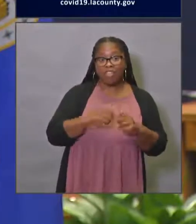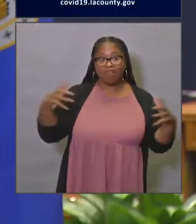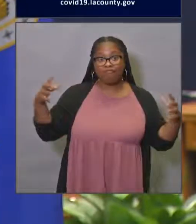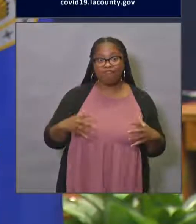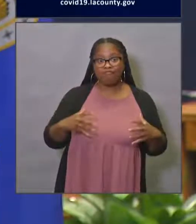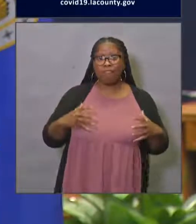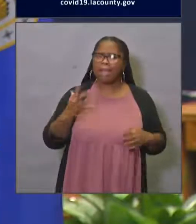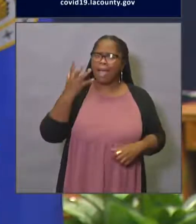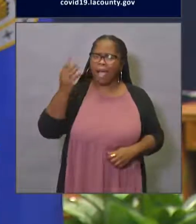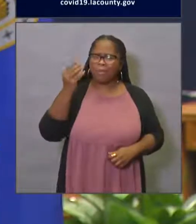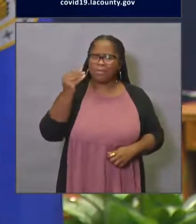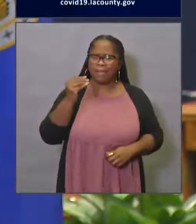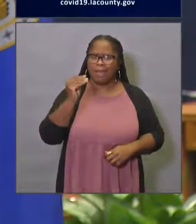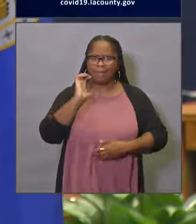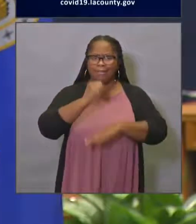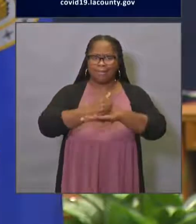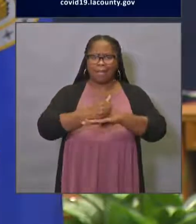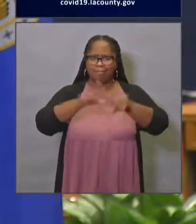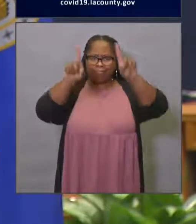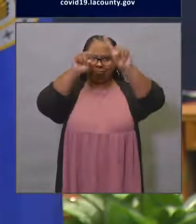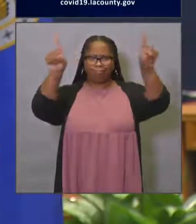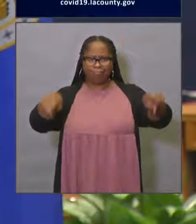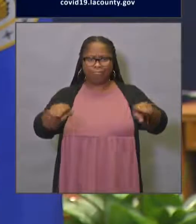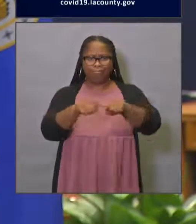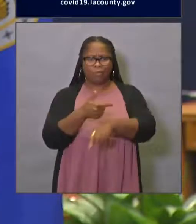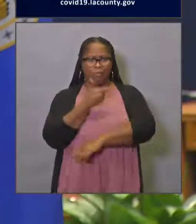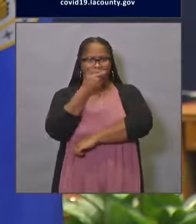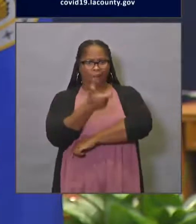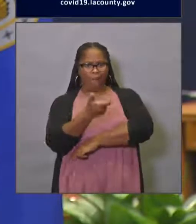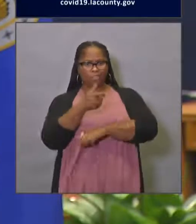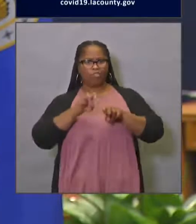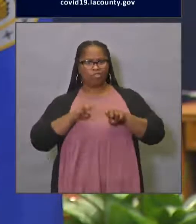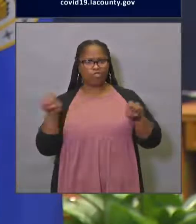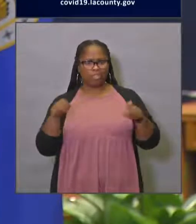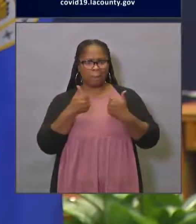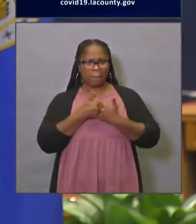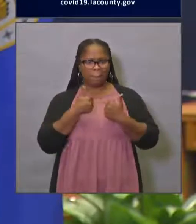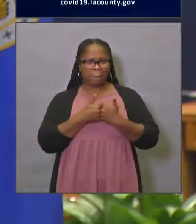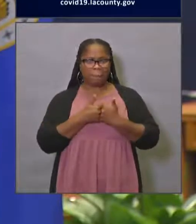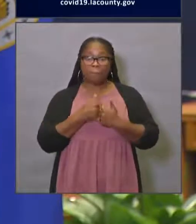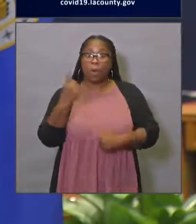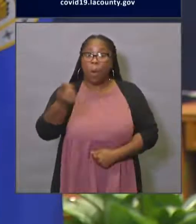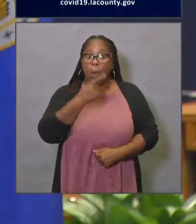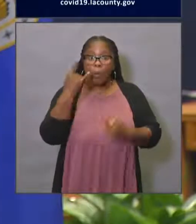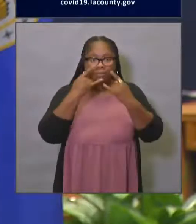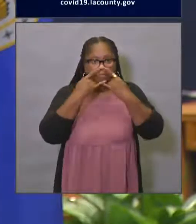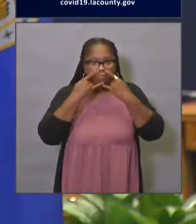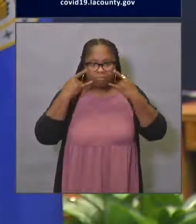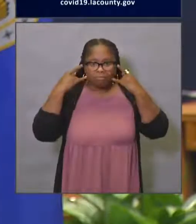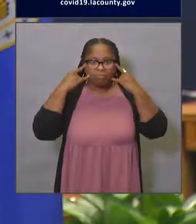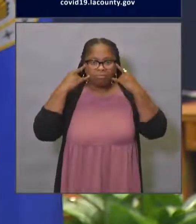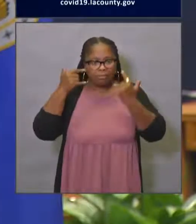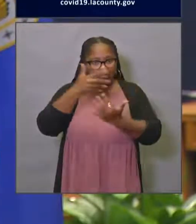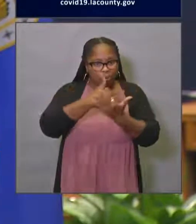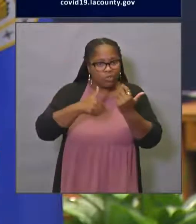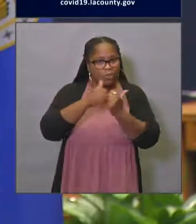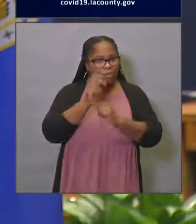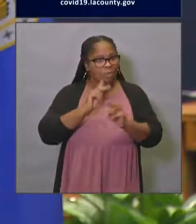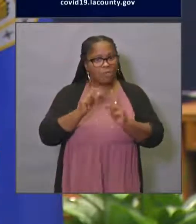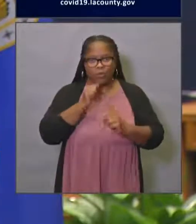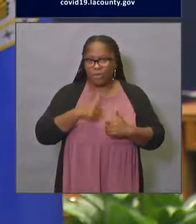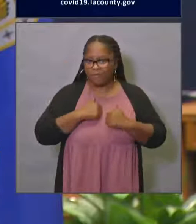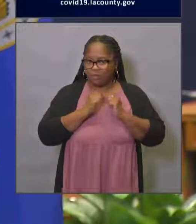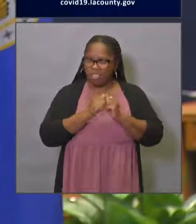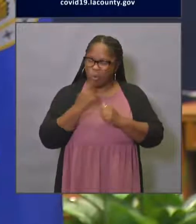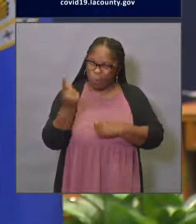be outside as you watch the games. We need to always have our cloth face coverings on when we're with people outside of our household